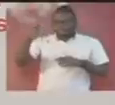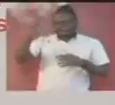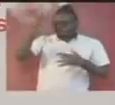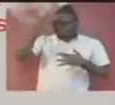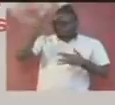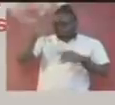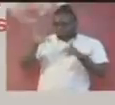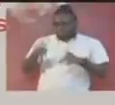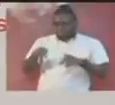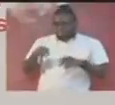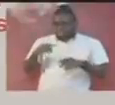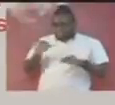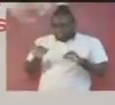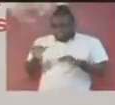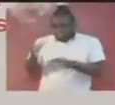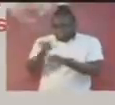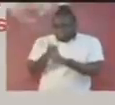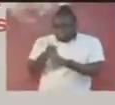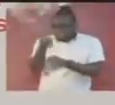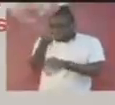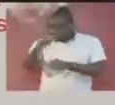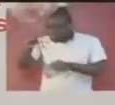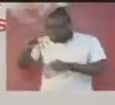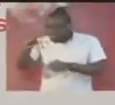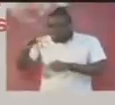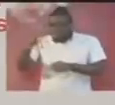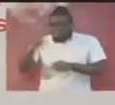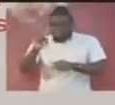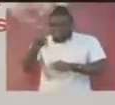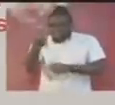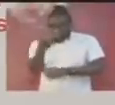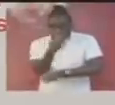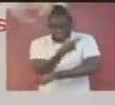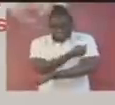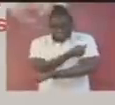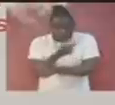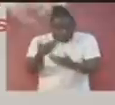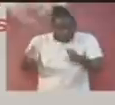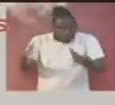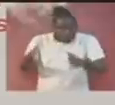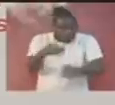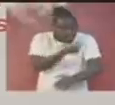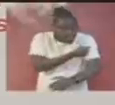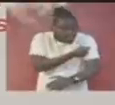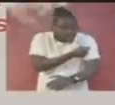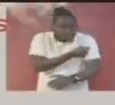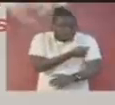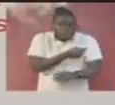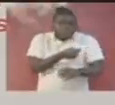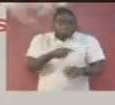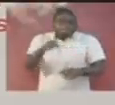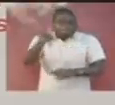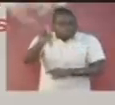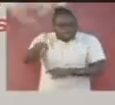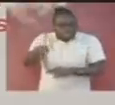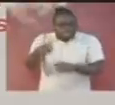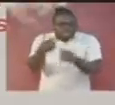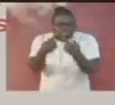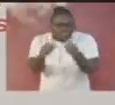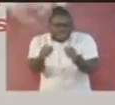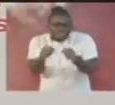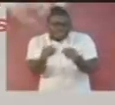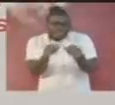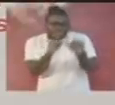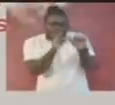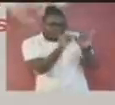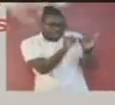dose of any two-dose regime of vaccine should try to stick to the regime where they get the second